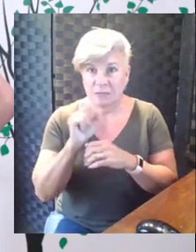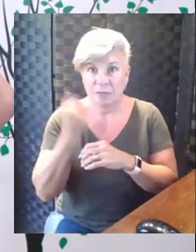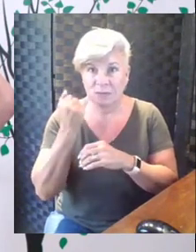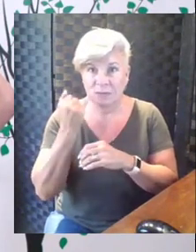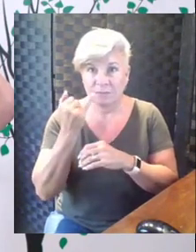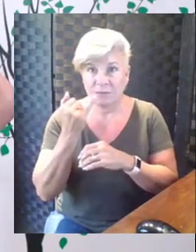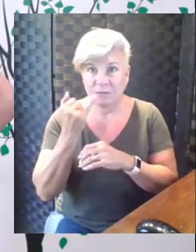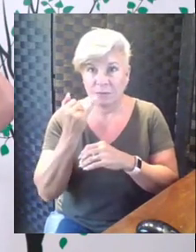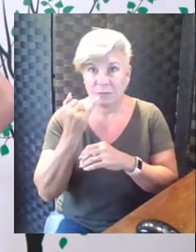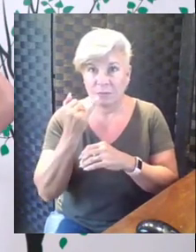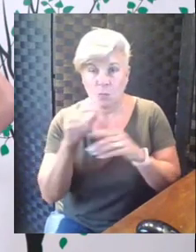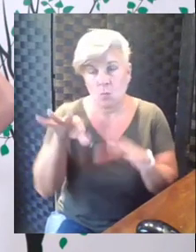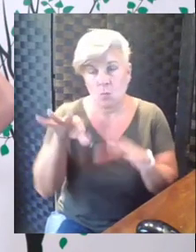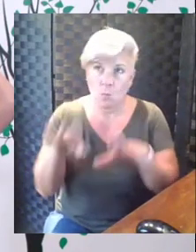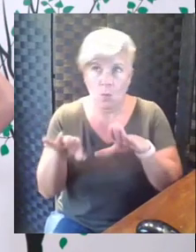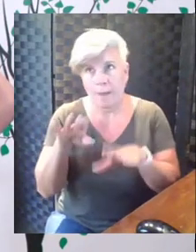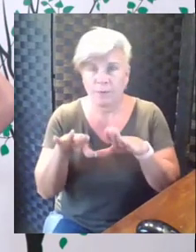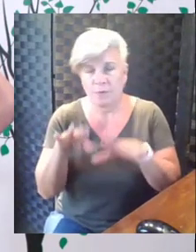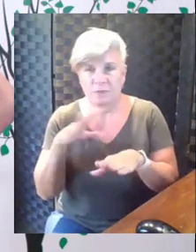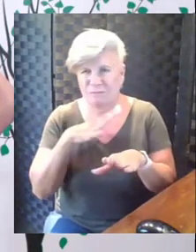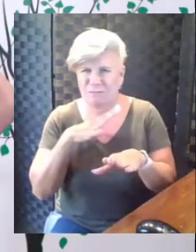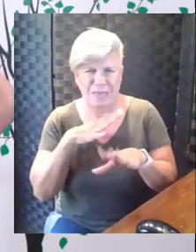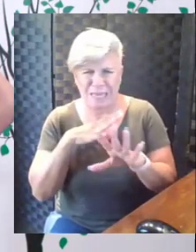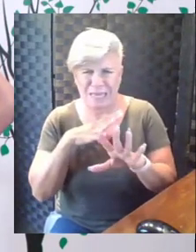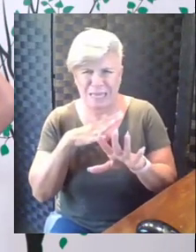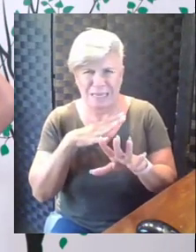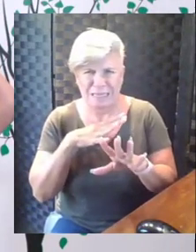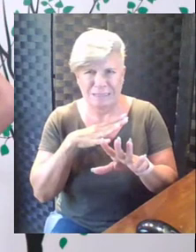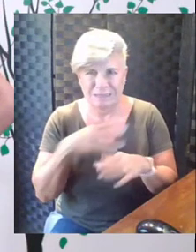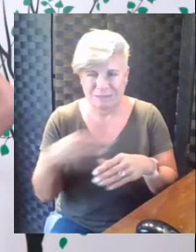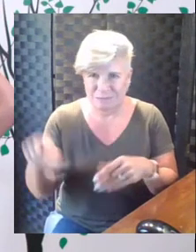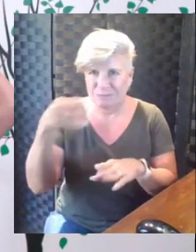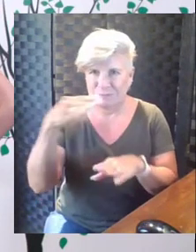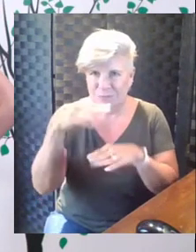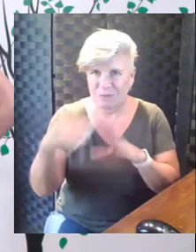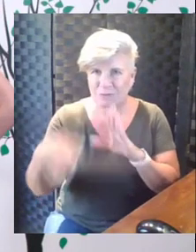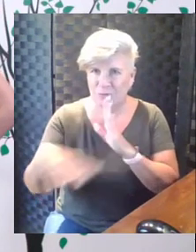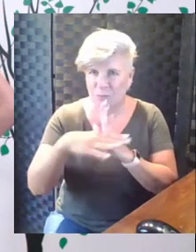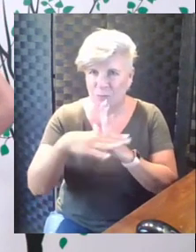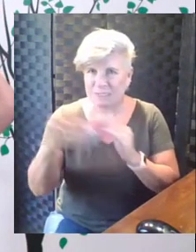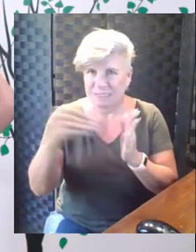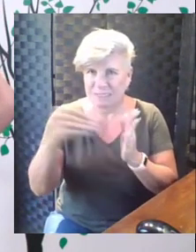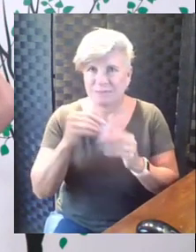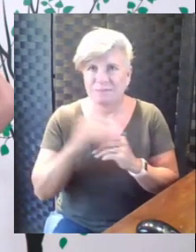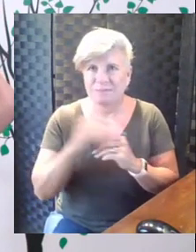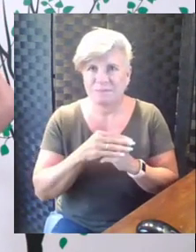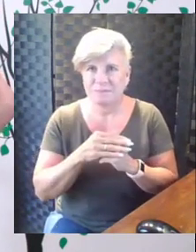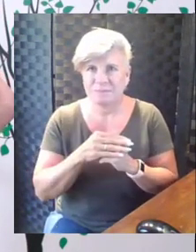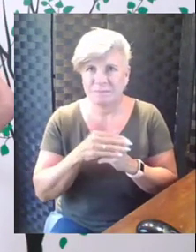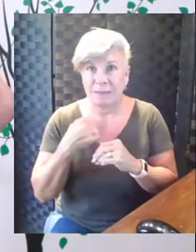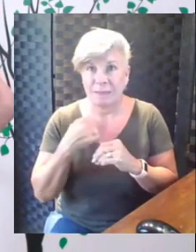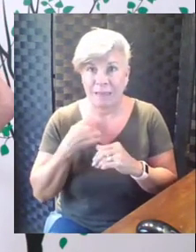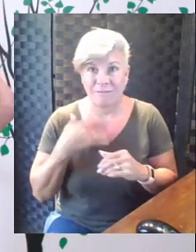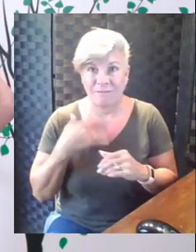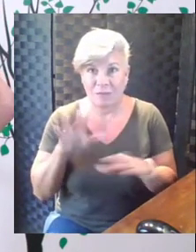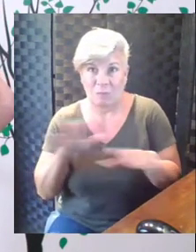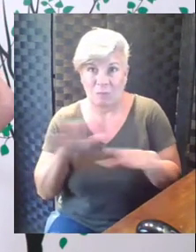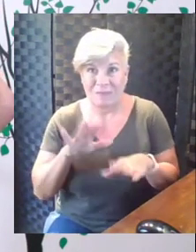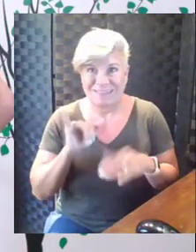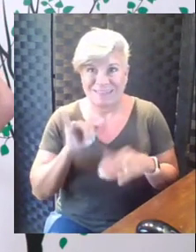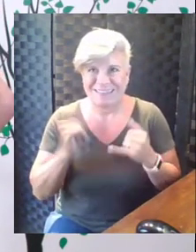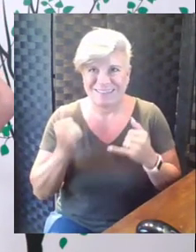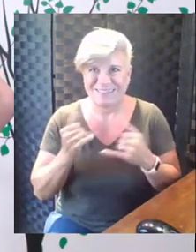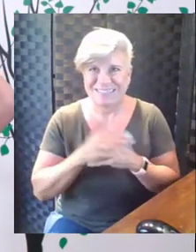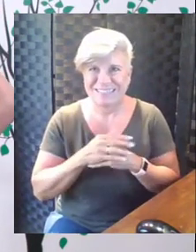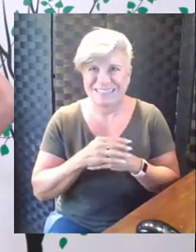if you wobble or you mess up, just go ahead and get back into the position. I'm feeling a little wobbly right